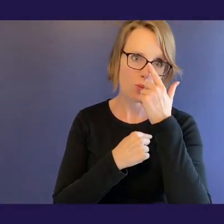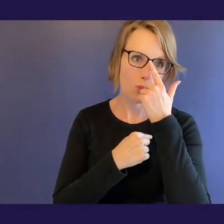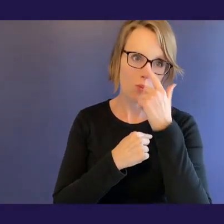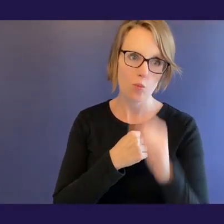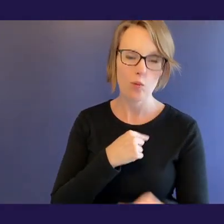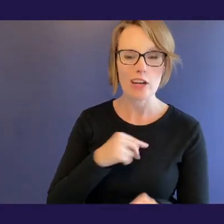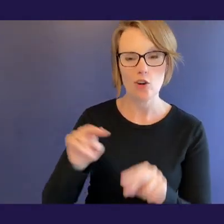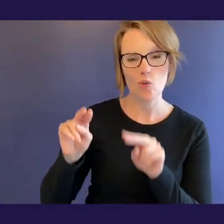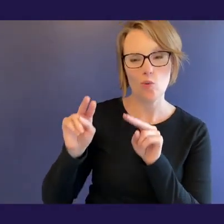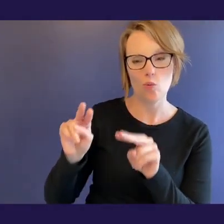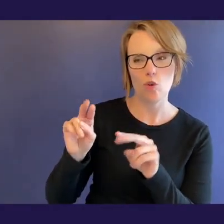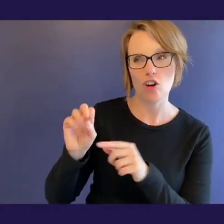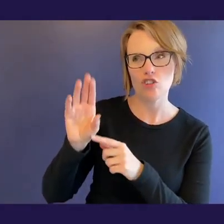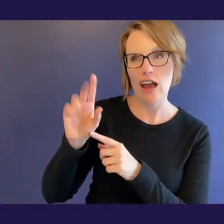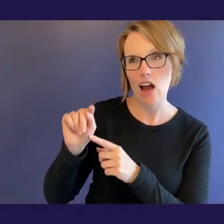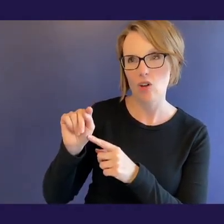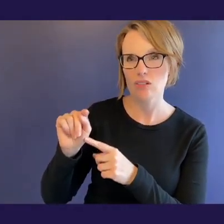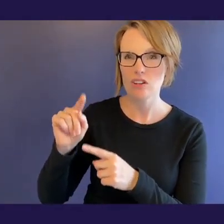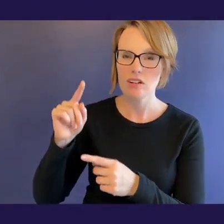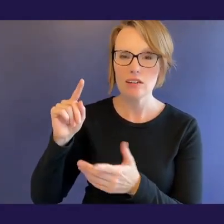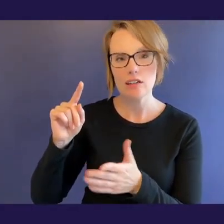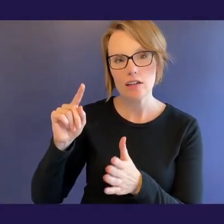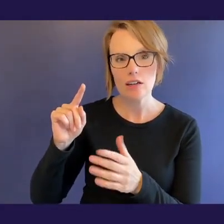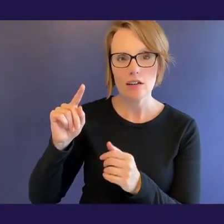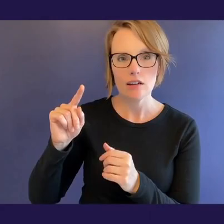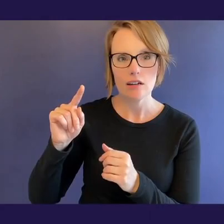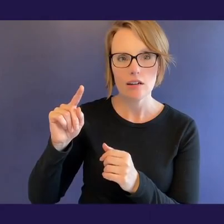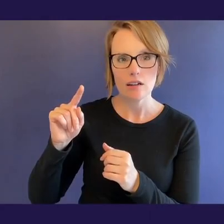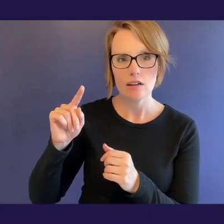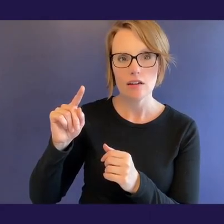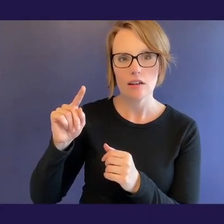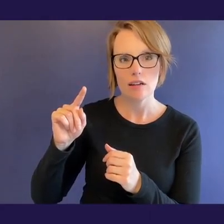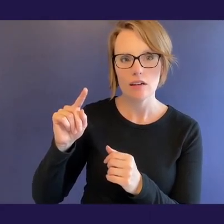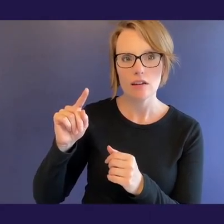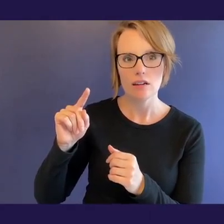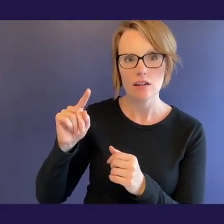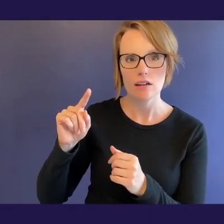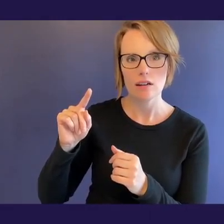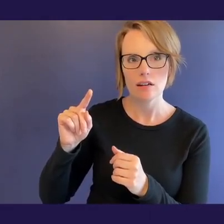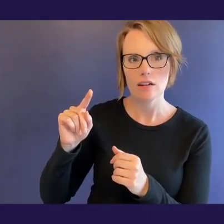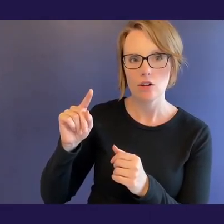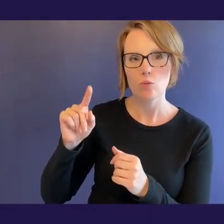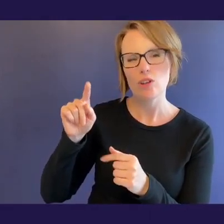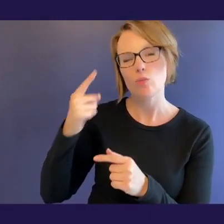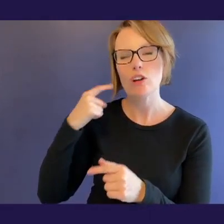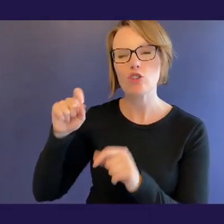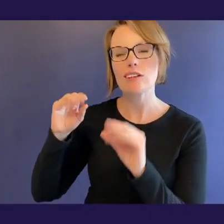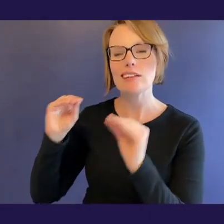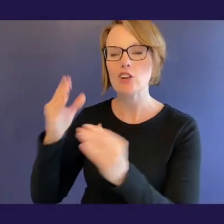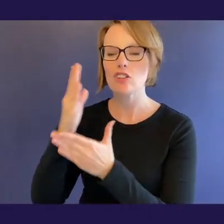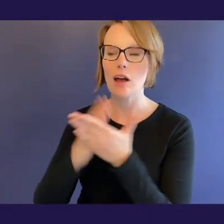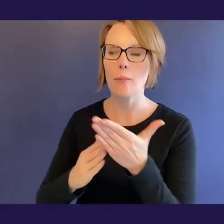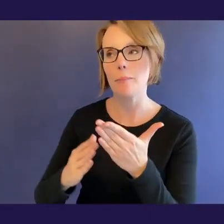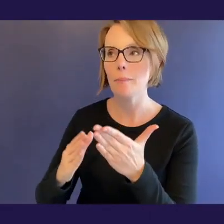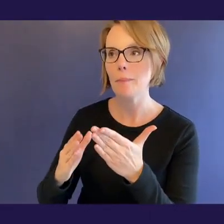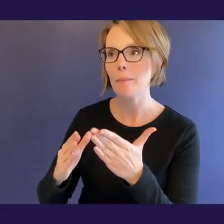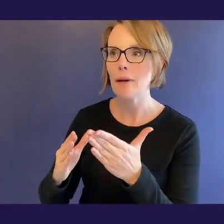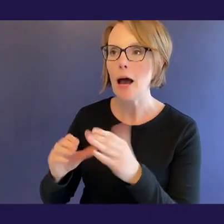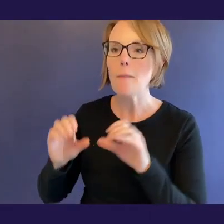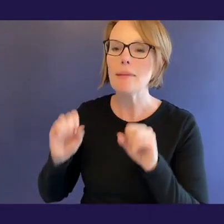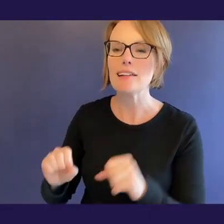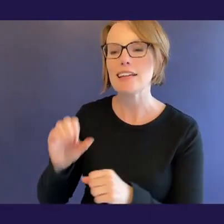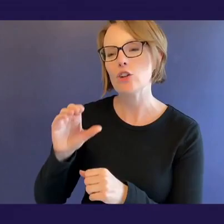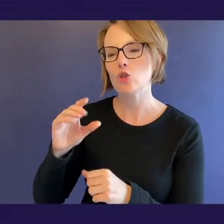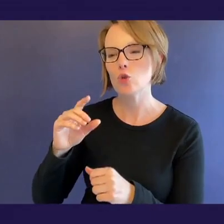because the information may be less useful. The other thing, I guess, is around